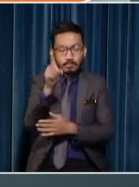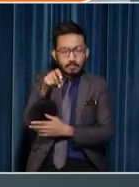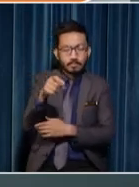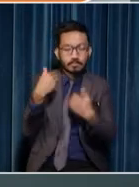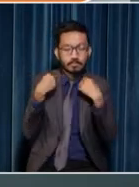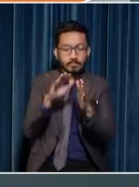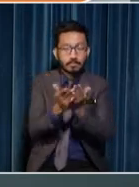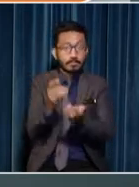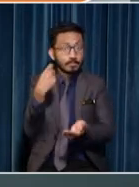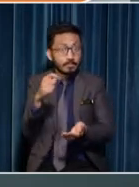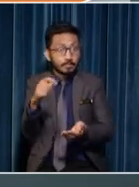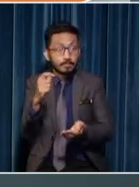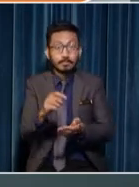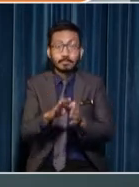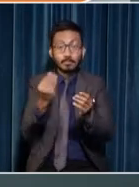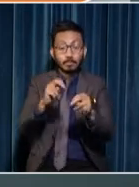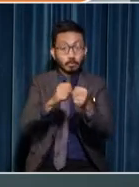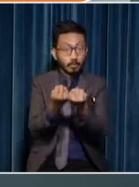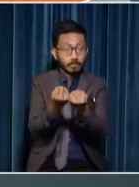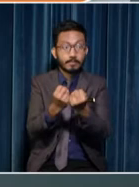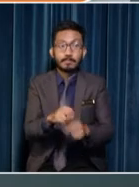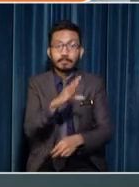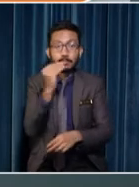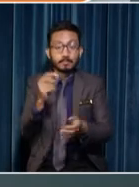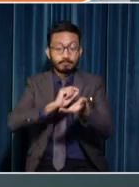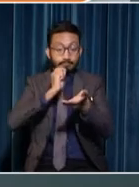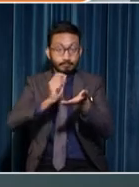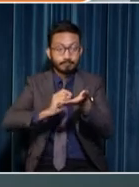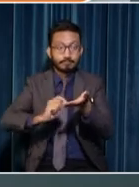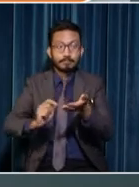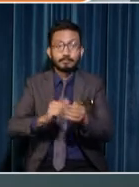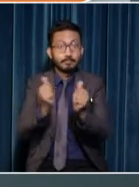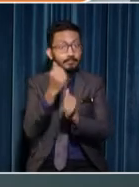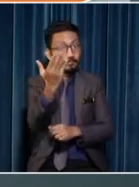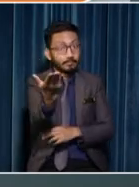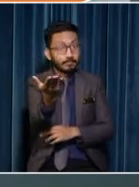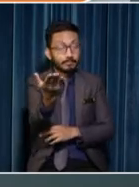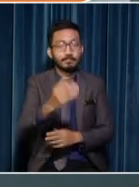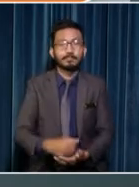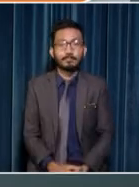your textbook, notebook, and stationery with you.